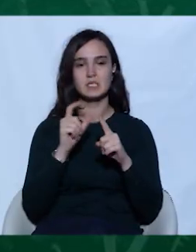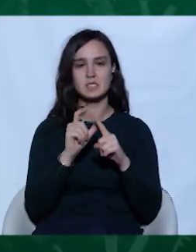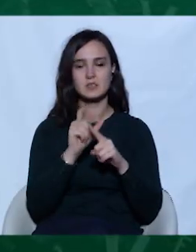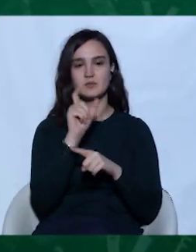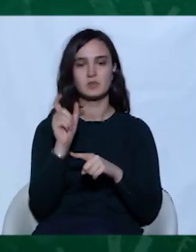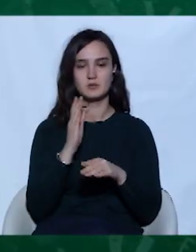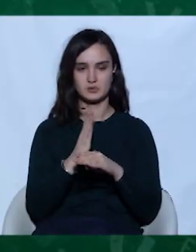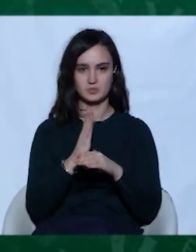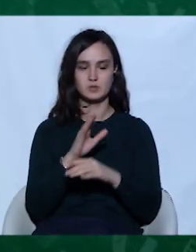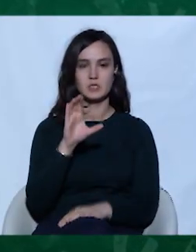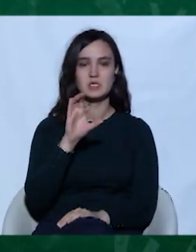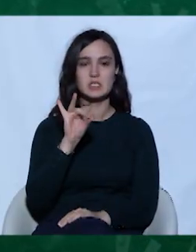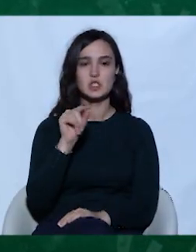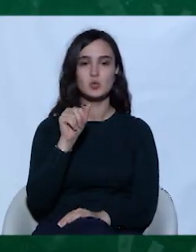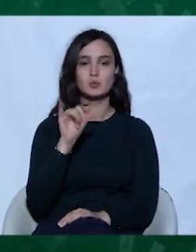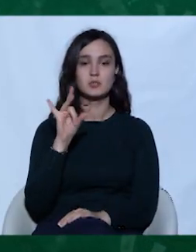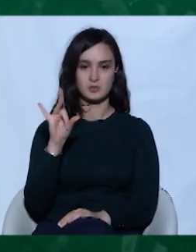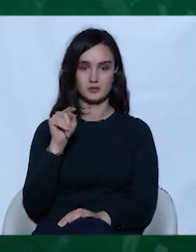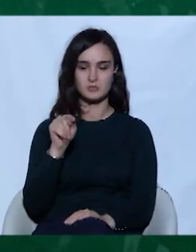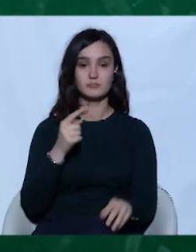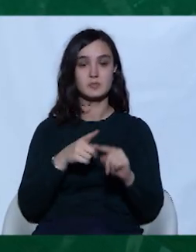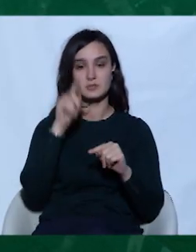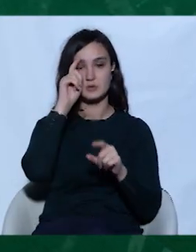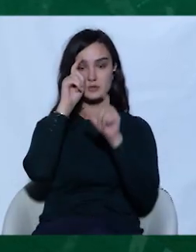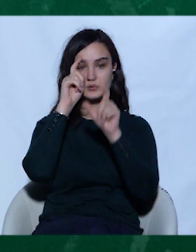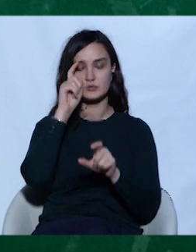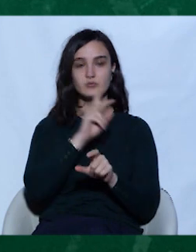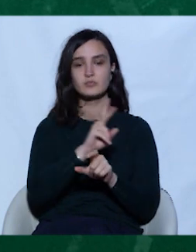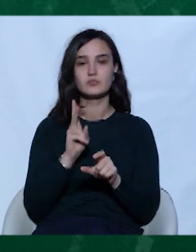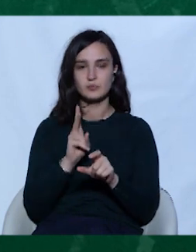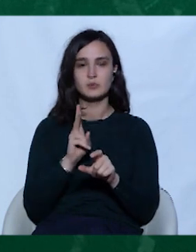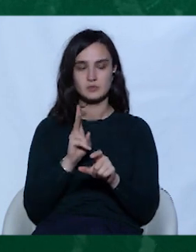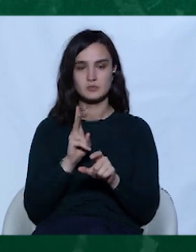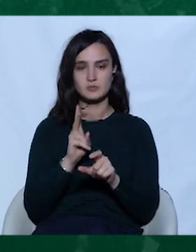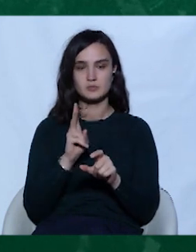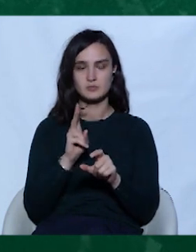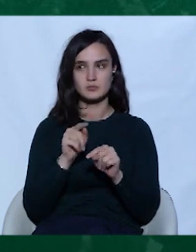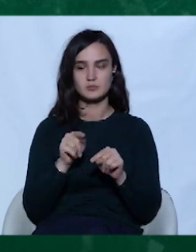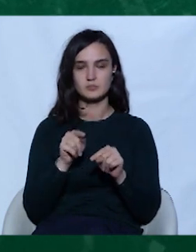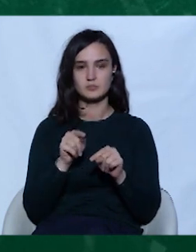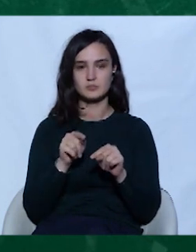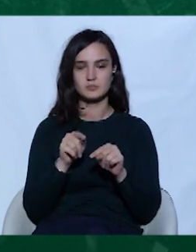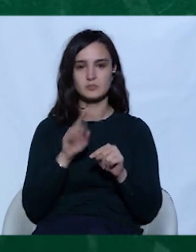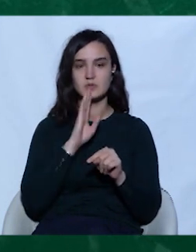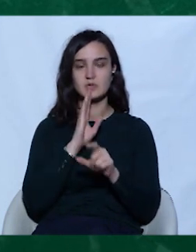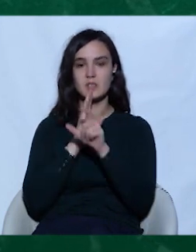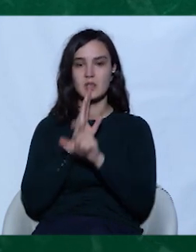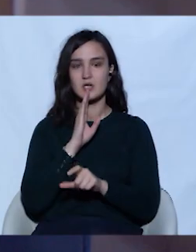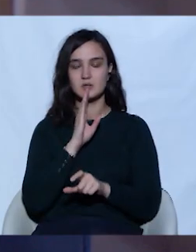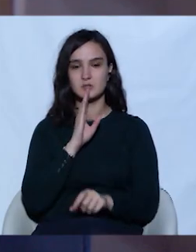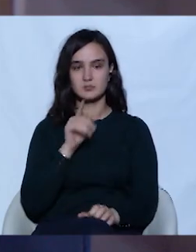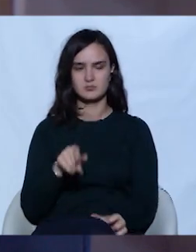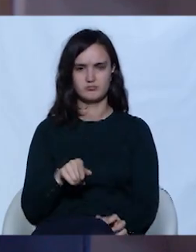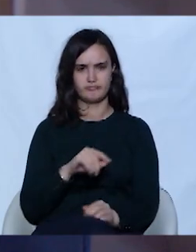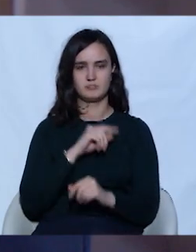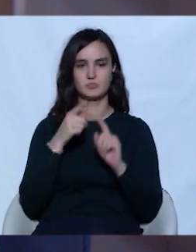for the story because it's to bring people together so they meet each other for the first time, which happens often.